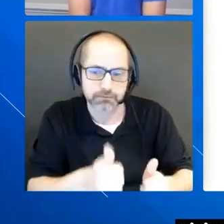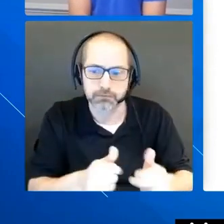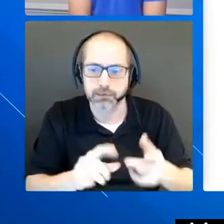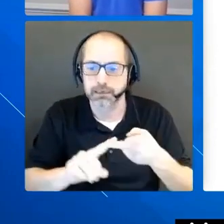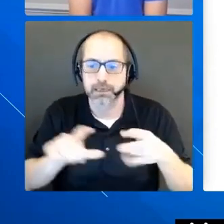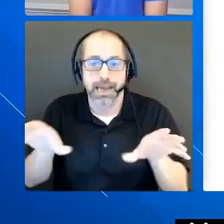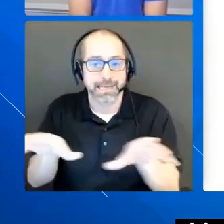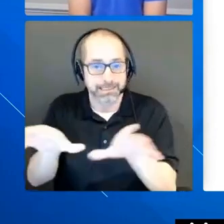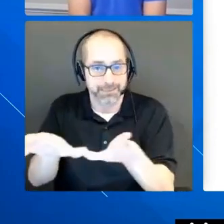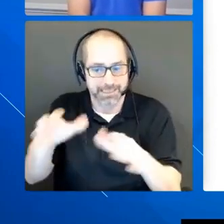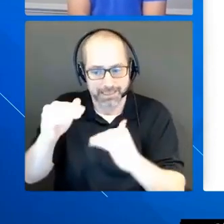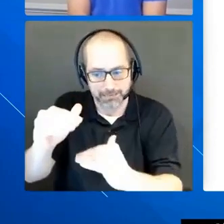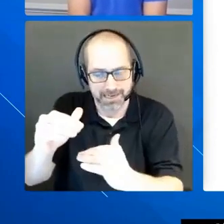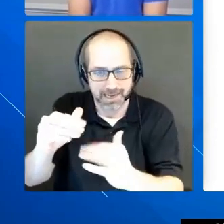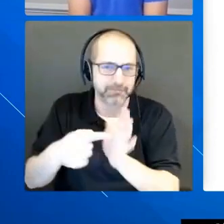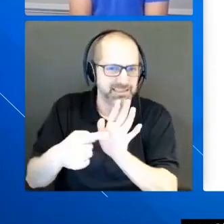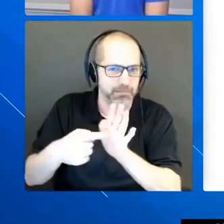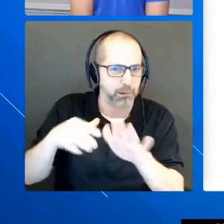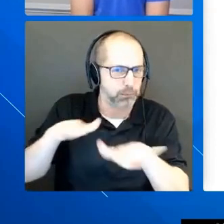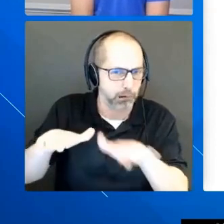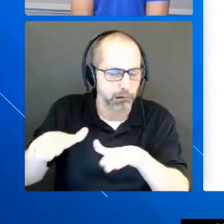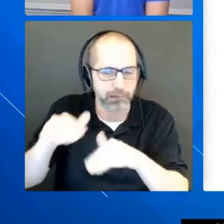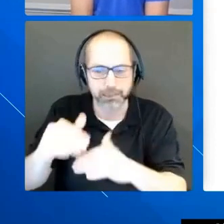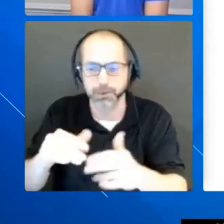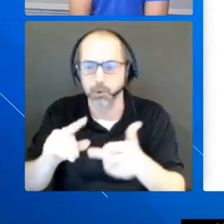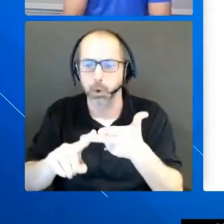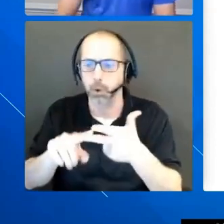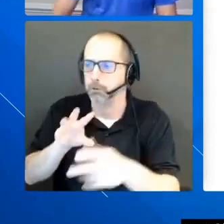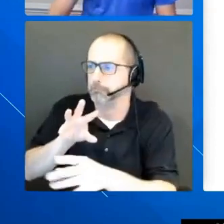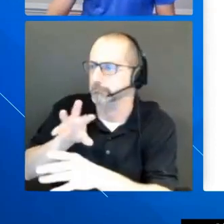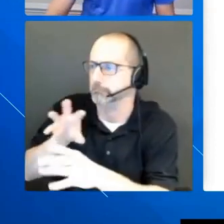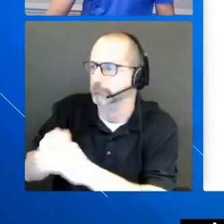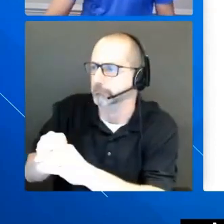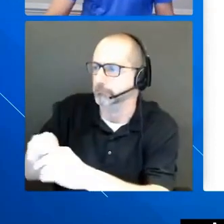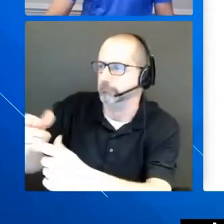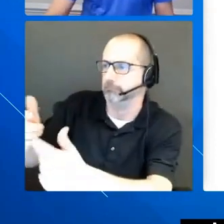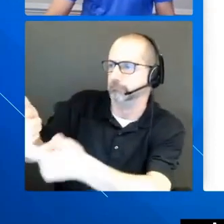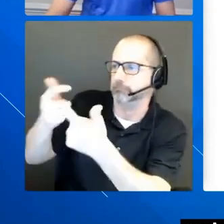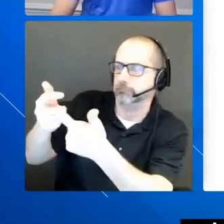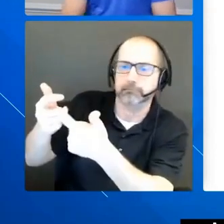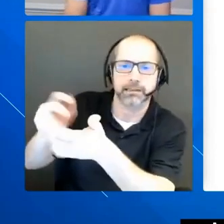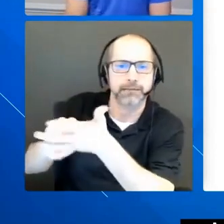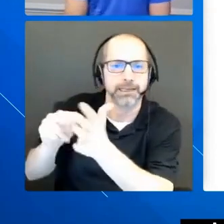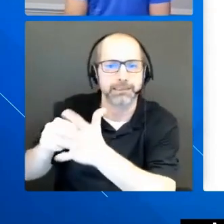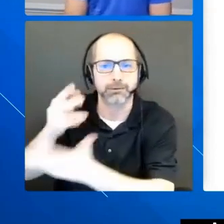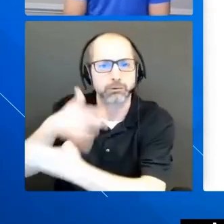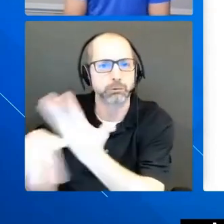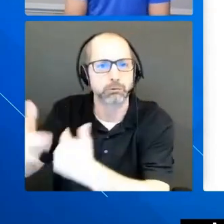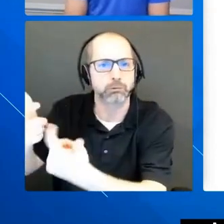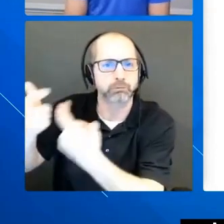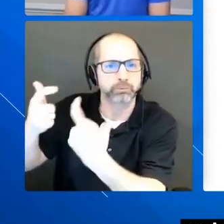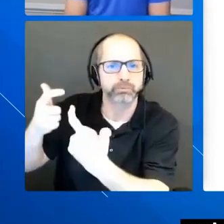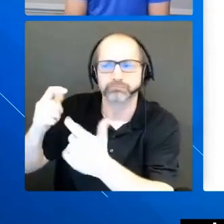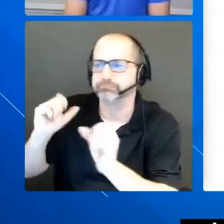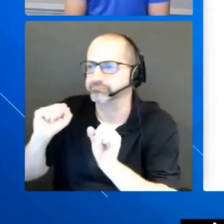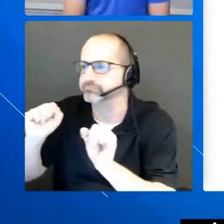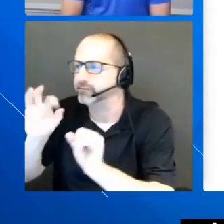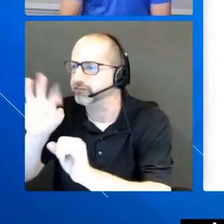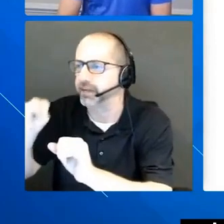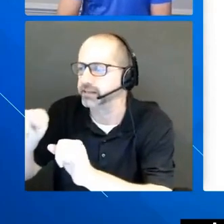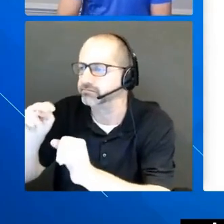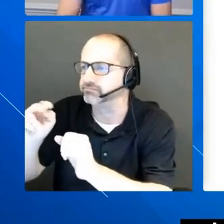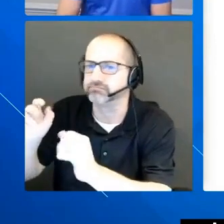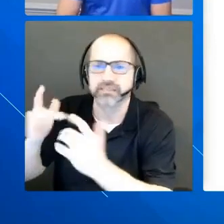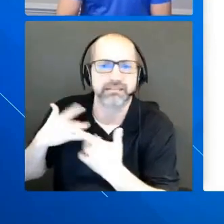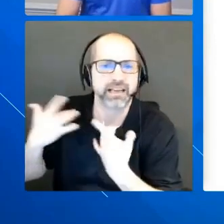difficulty walking, and participation restrictions that inhibit social interactions and recreational activities, things like attending events.